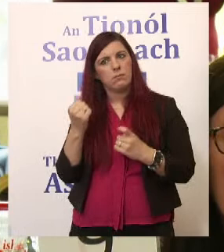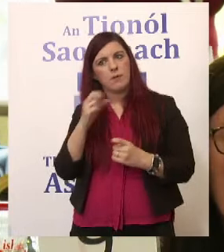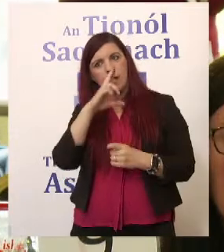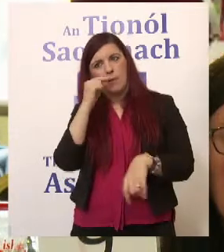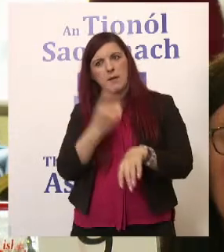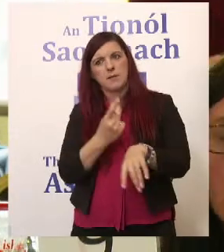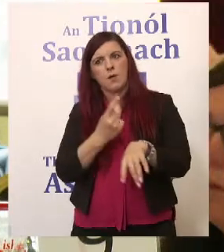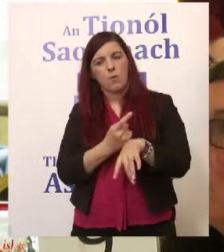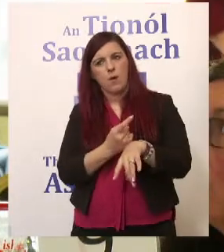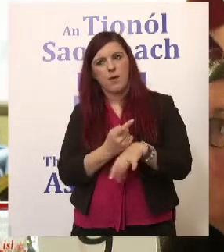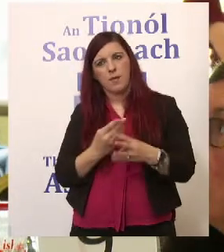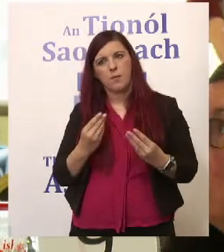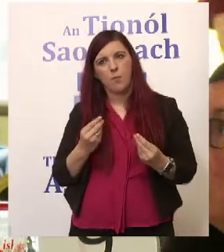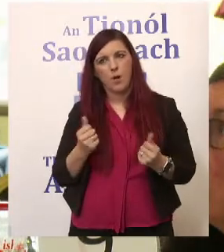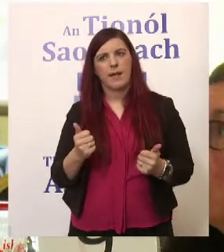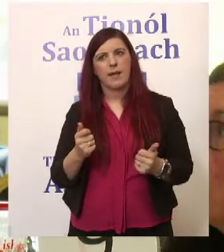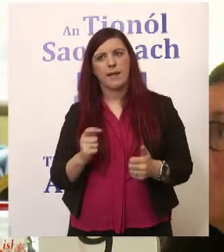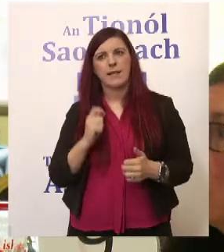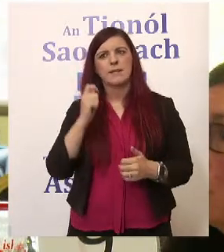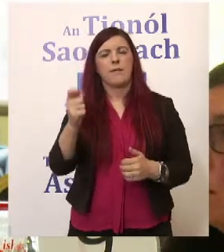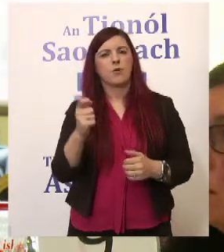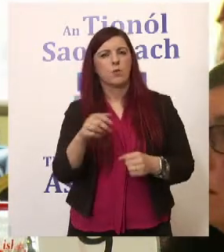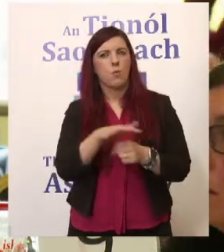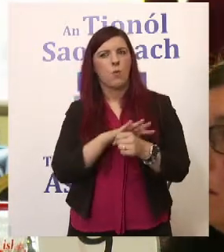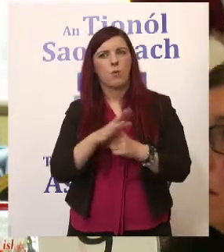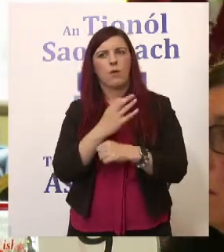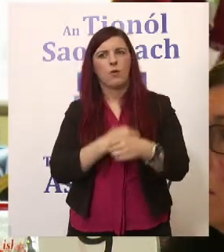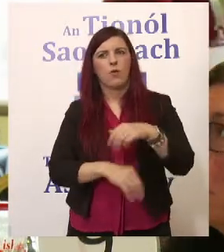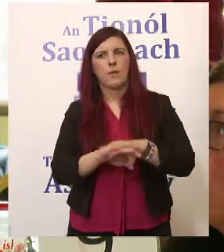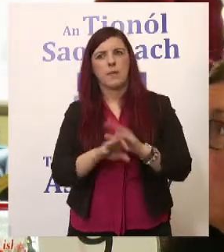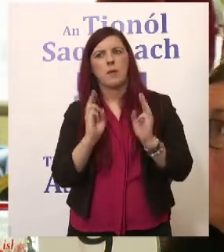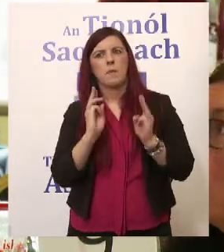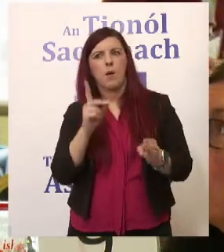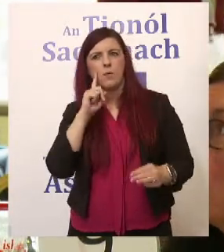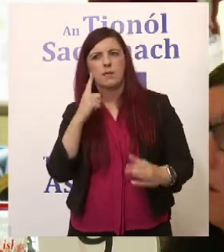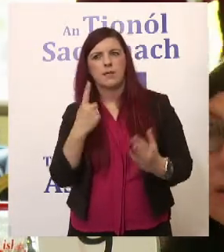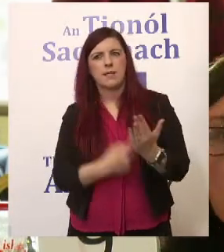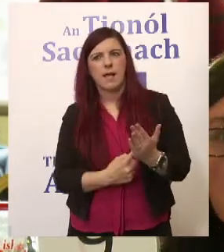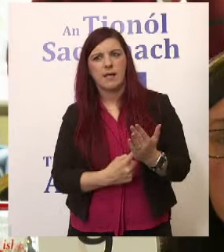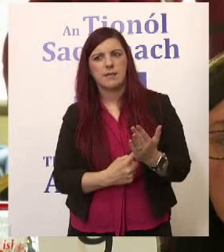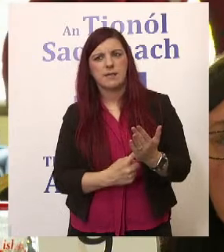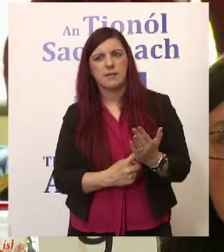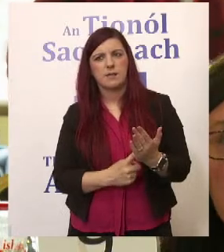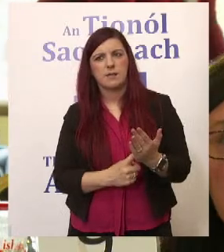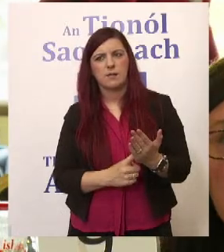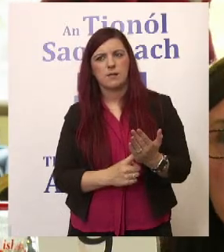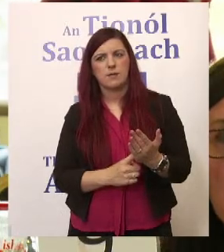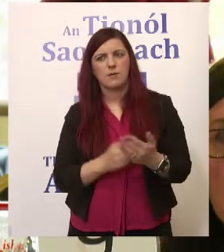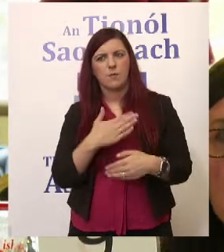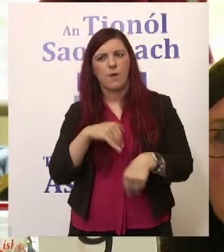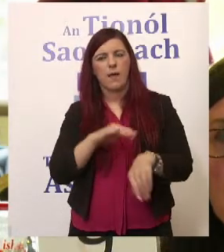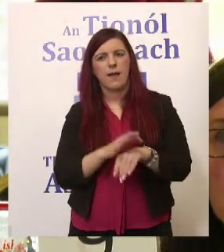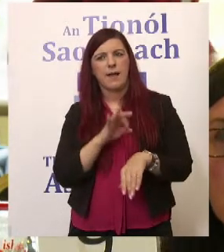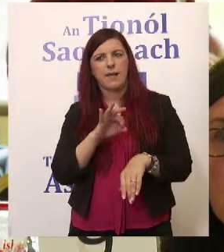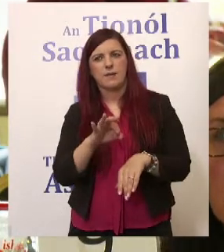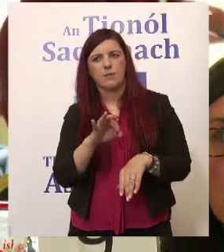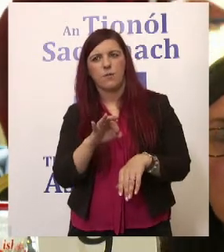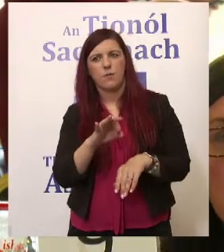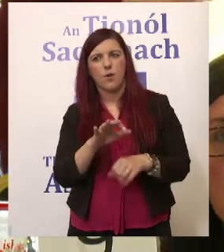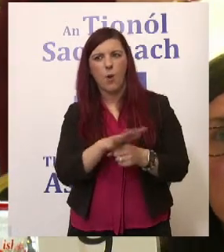money is just the money is given to local government and the power to decide where it gets divested sits locally as opposed to